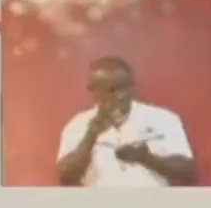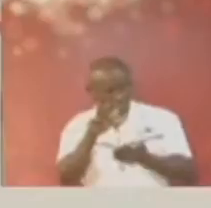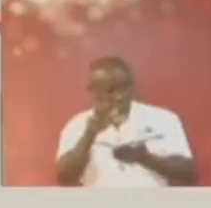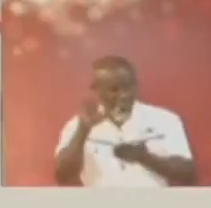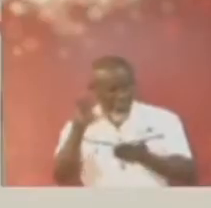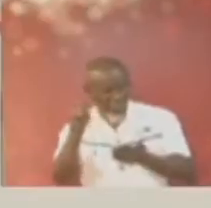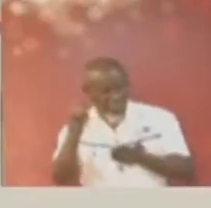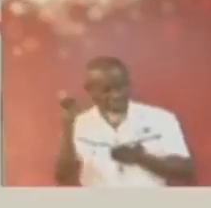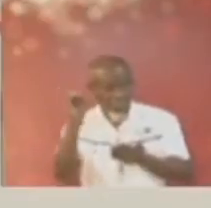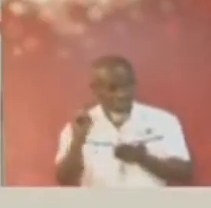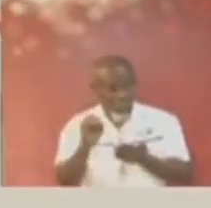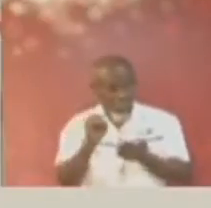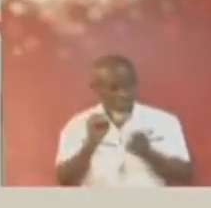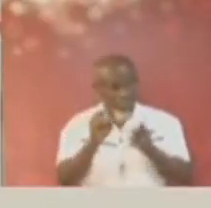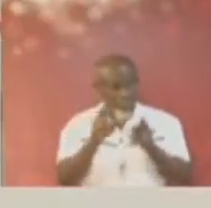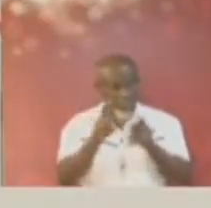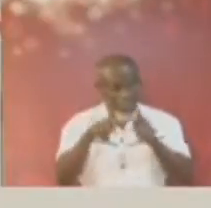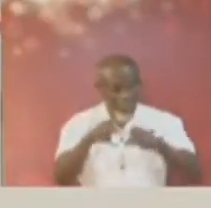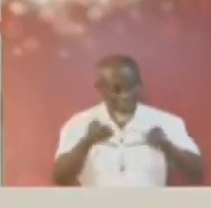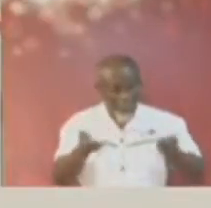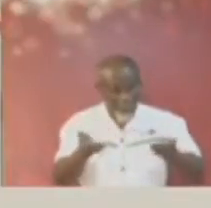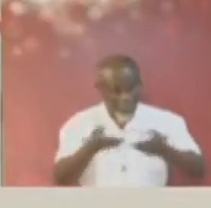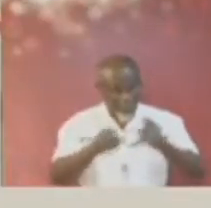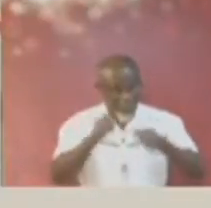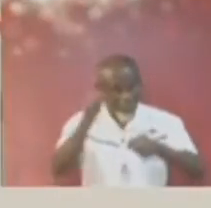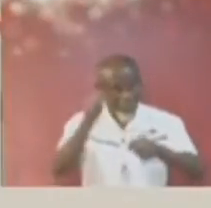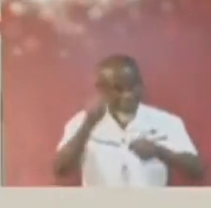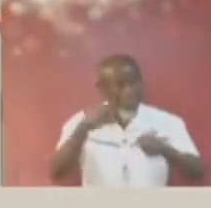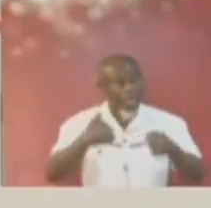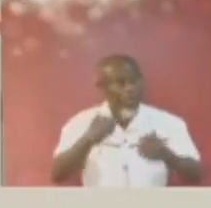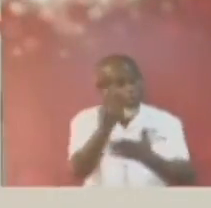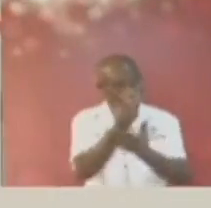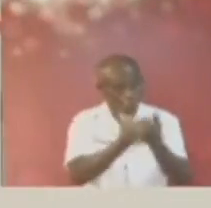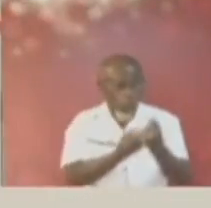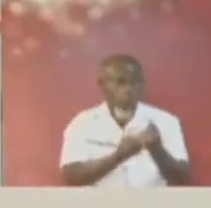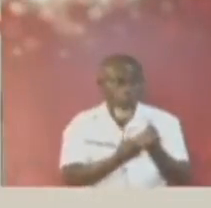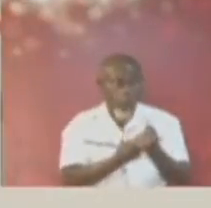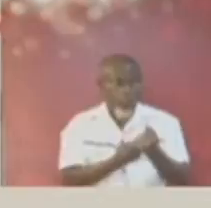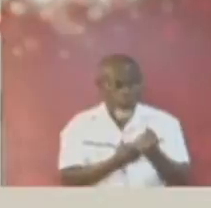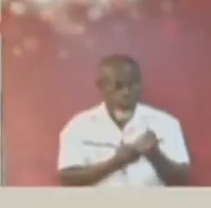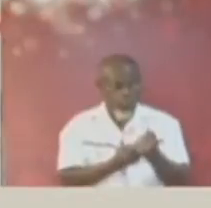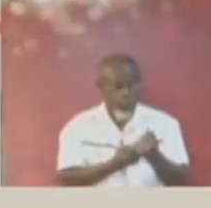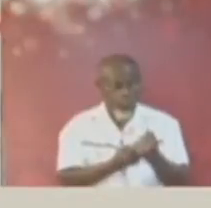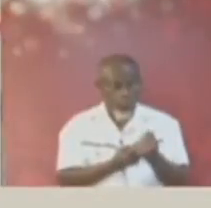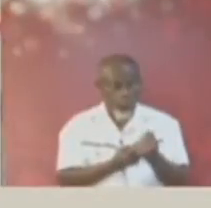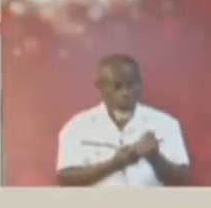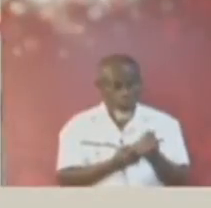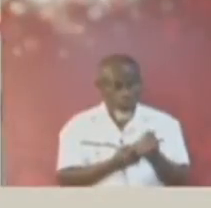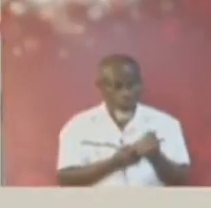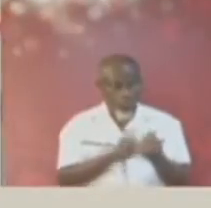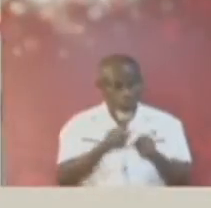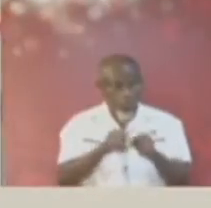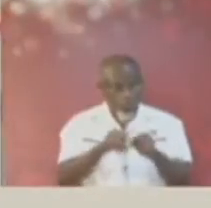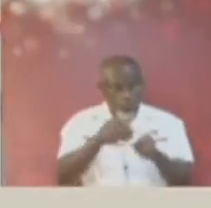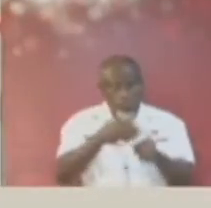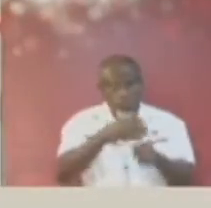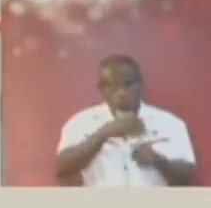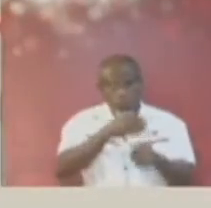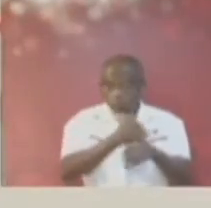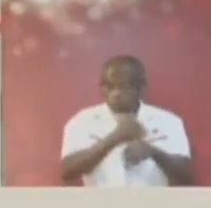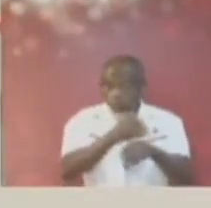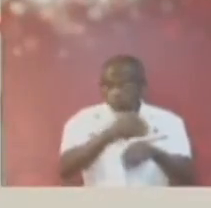30% of the population would have these two conditions. As you grow older, it tends to rise to about